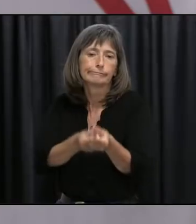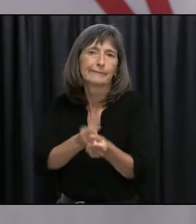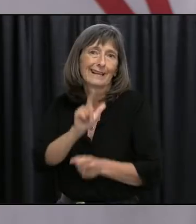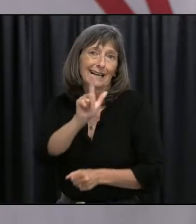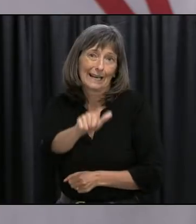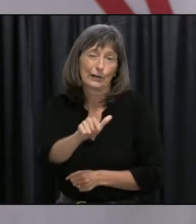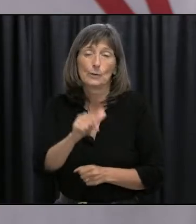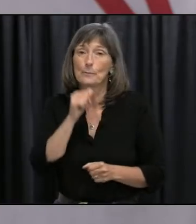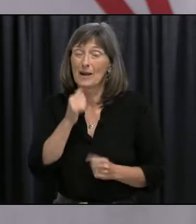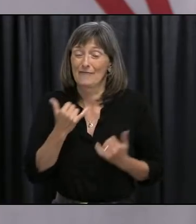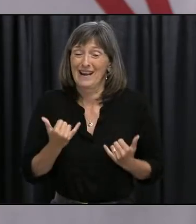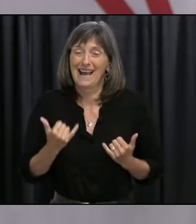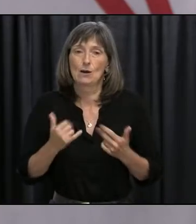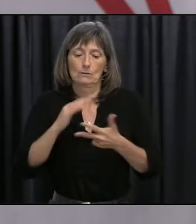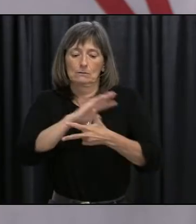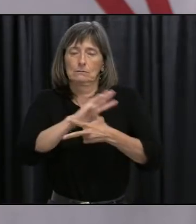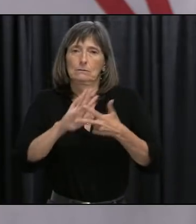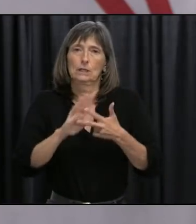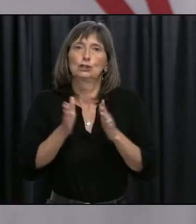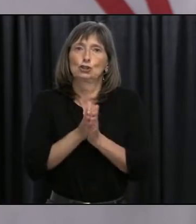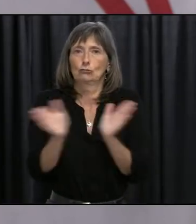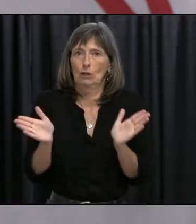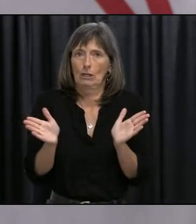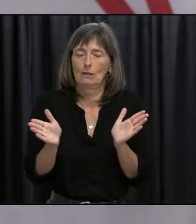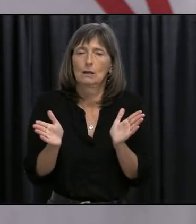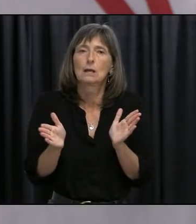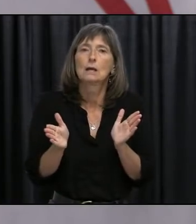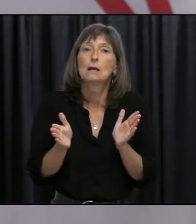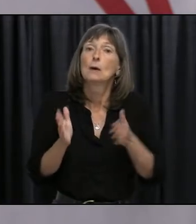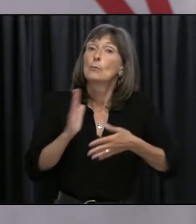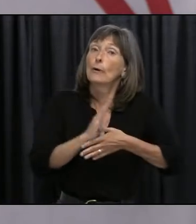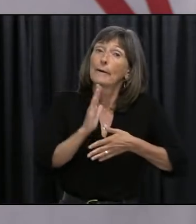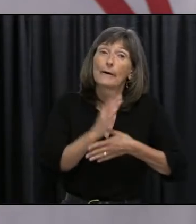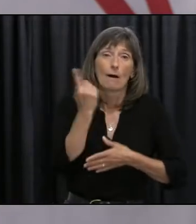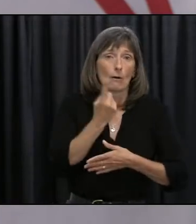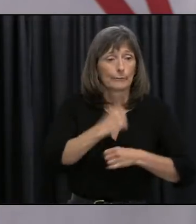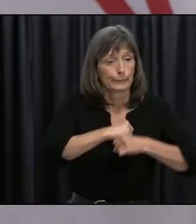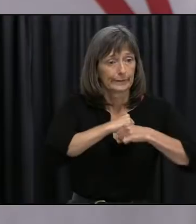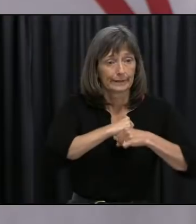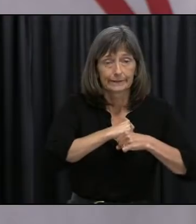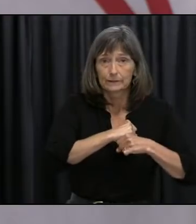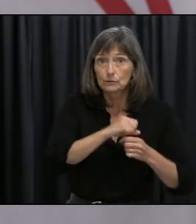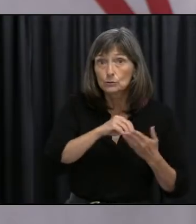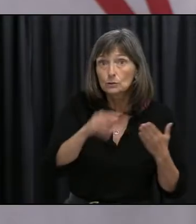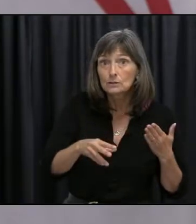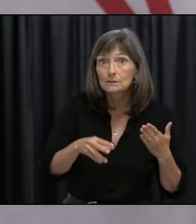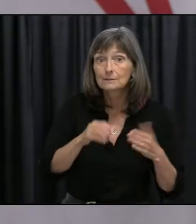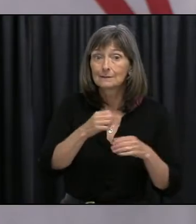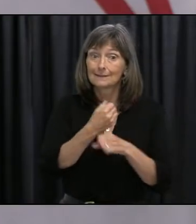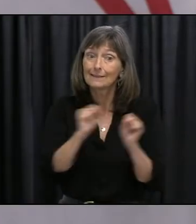as I said, it's safety first. That's the priority, protecting our students, protecting our teachers.